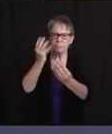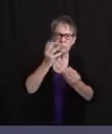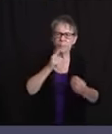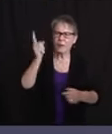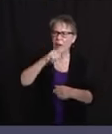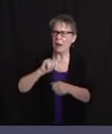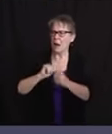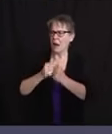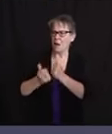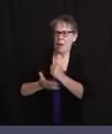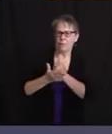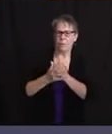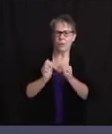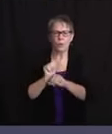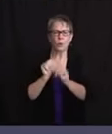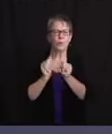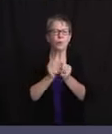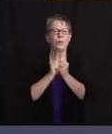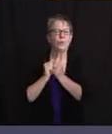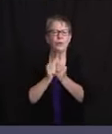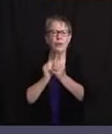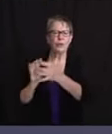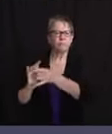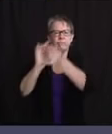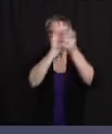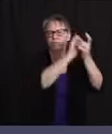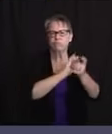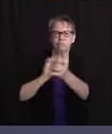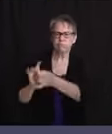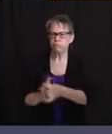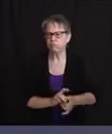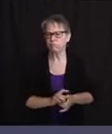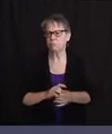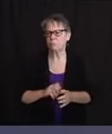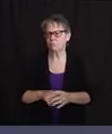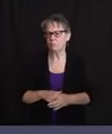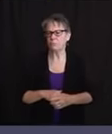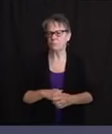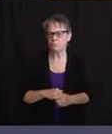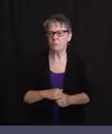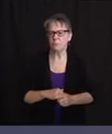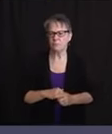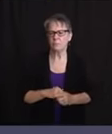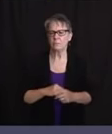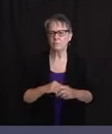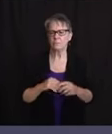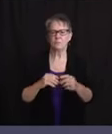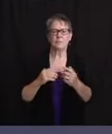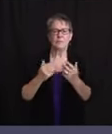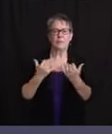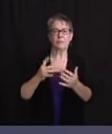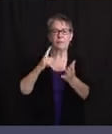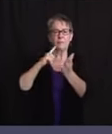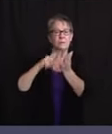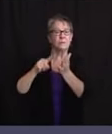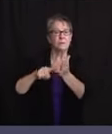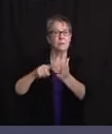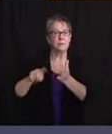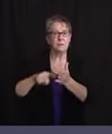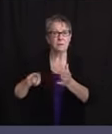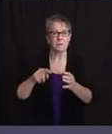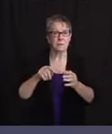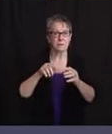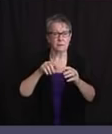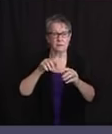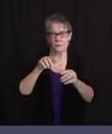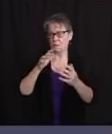900 contact tracers in local health departments in our state, which have been ramping up all of this work. The spread of COVID-19